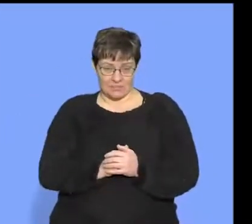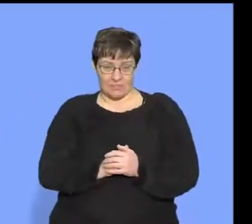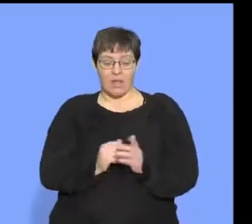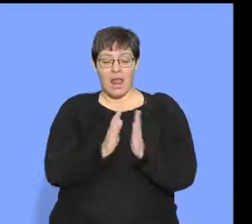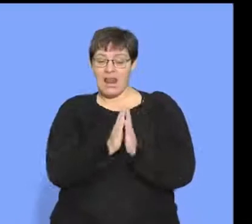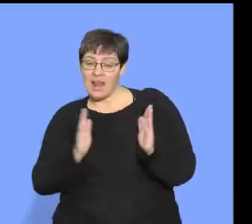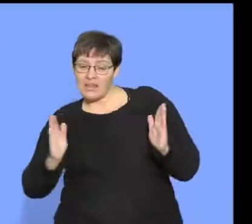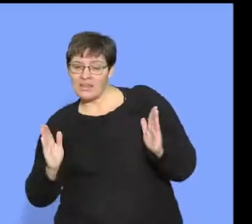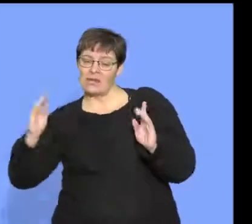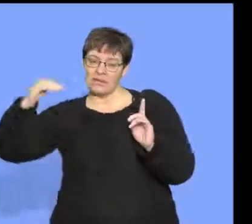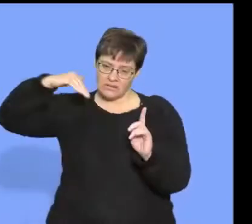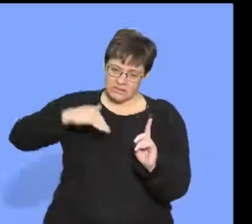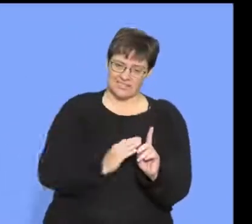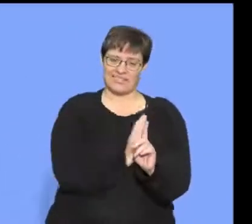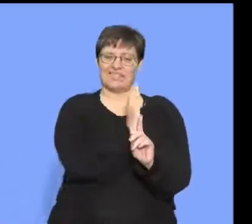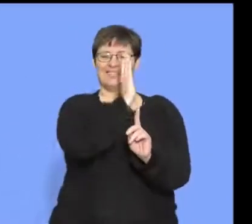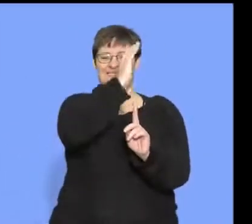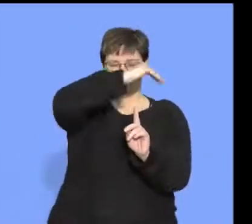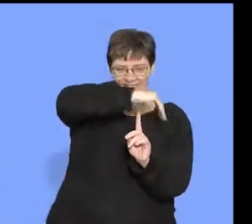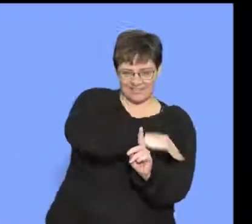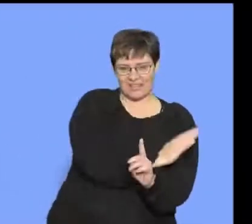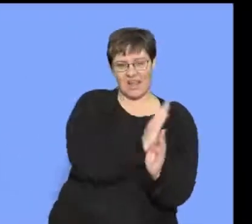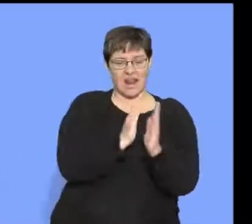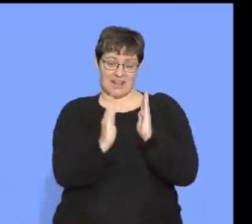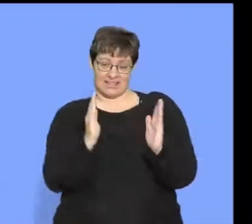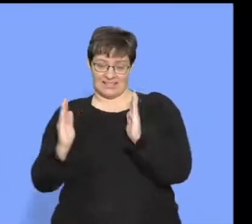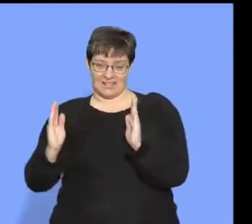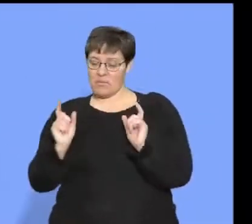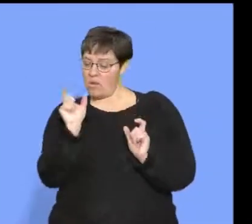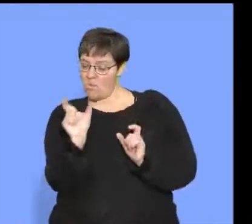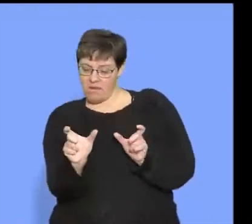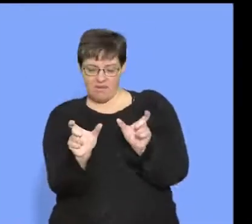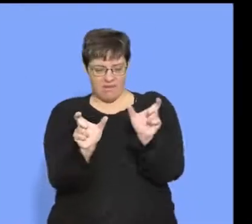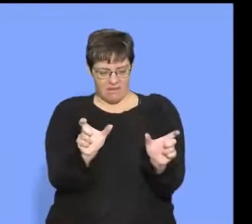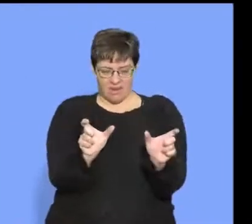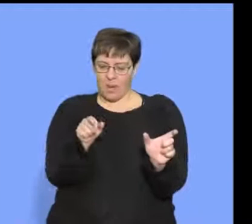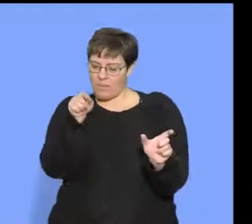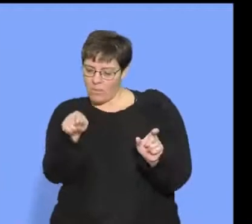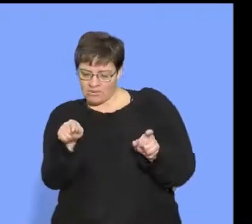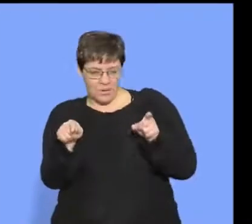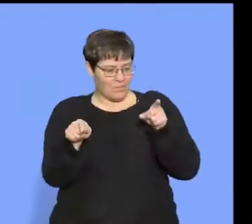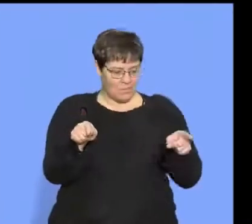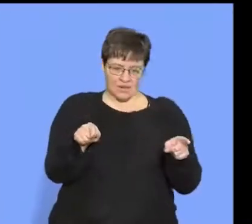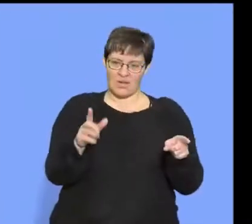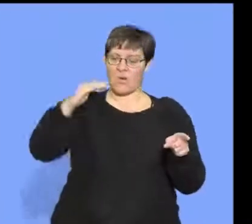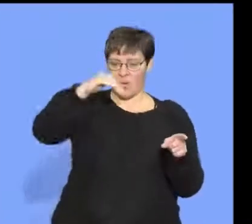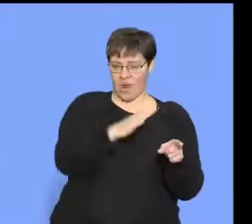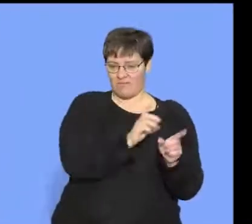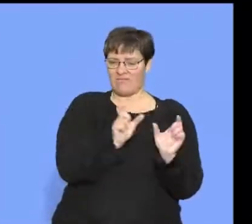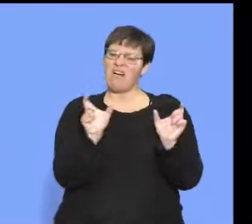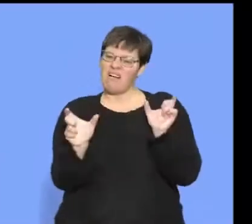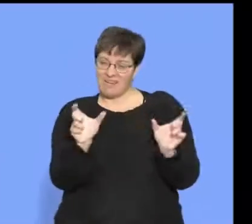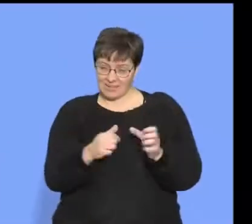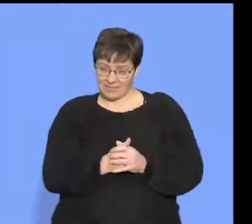the wavelength is the distance between any two consecutive points of a wave that